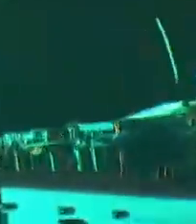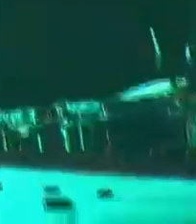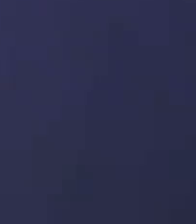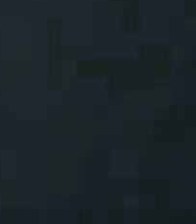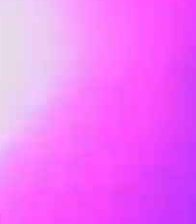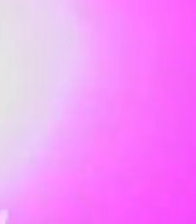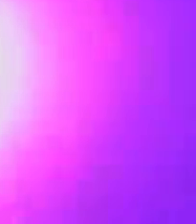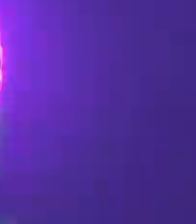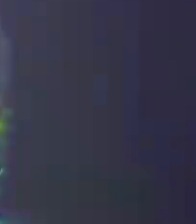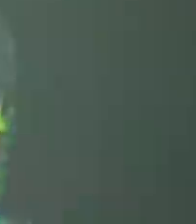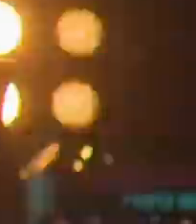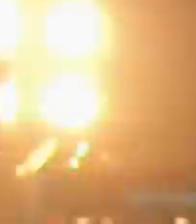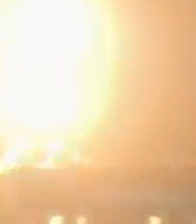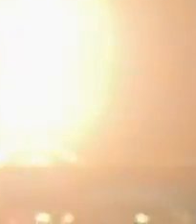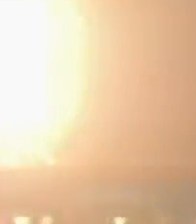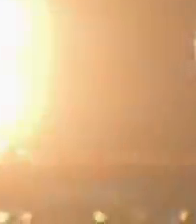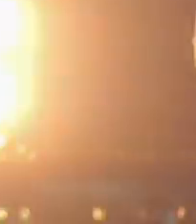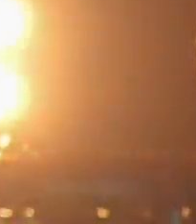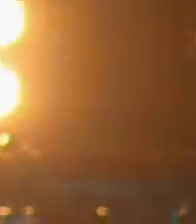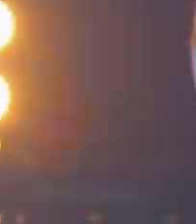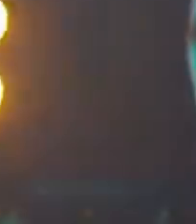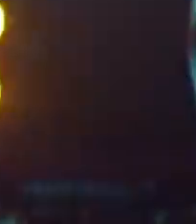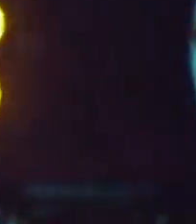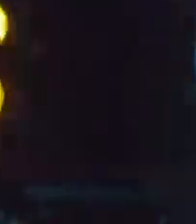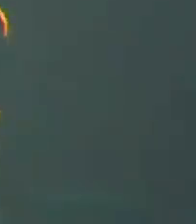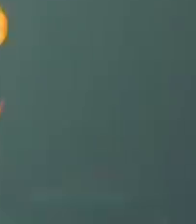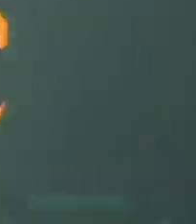is above every name.